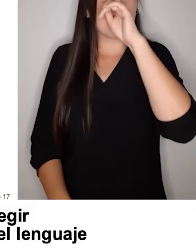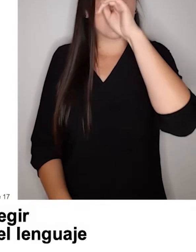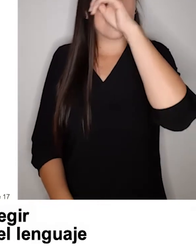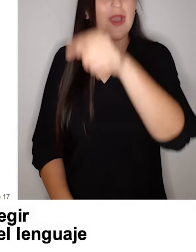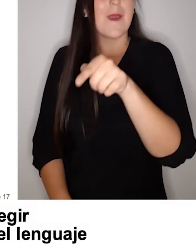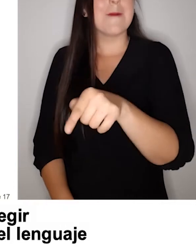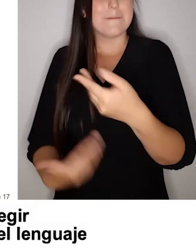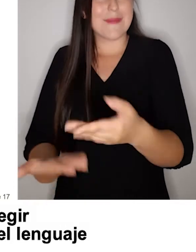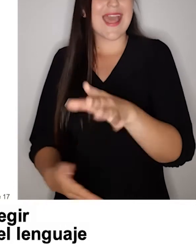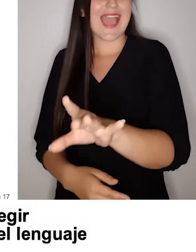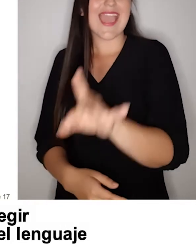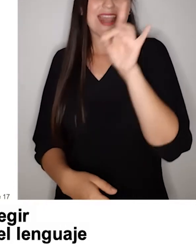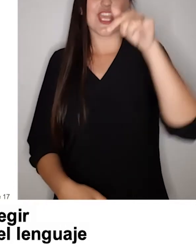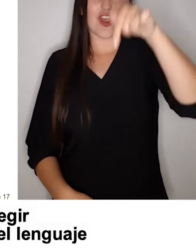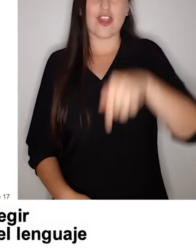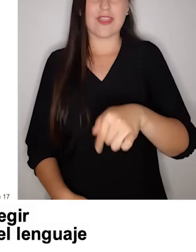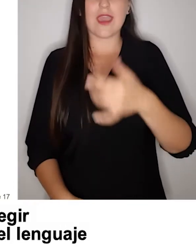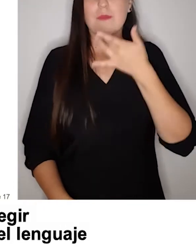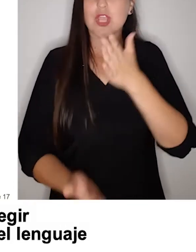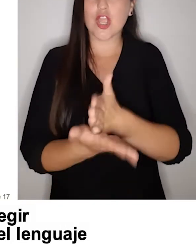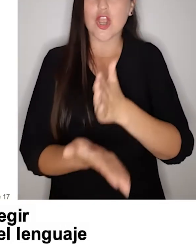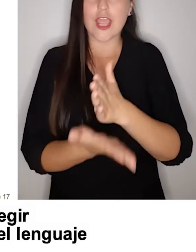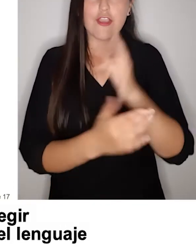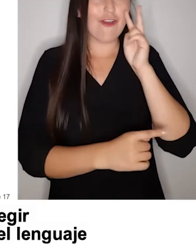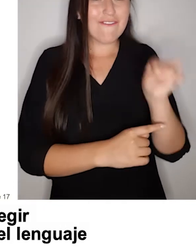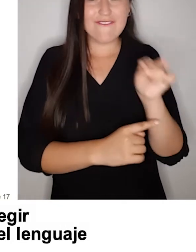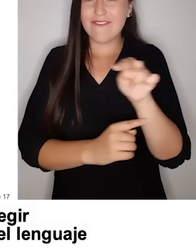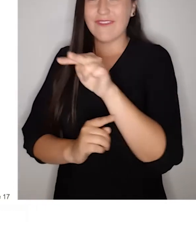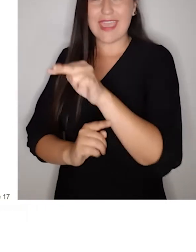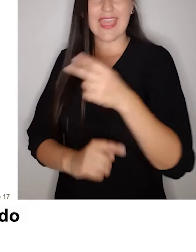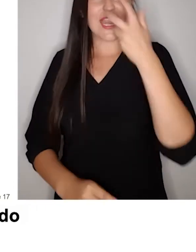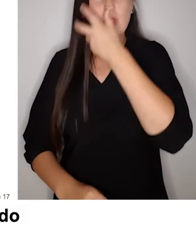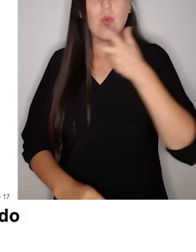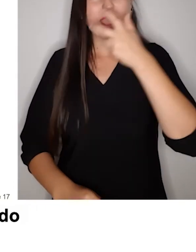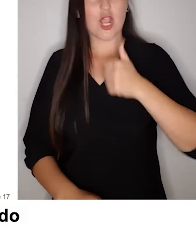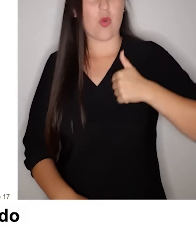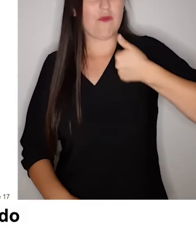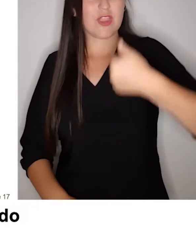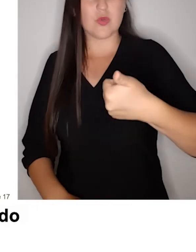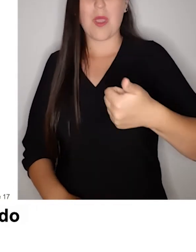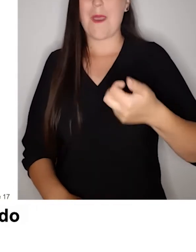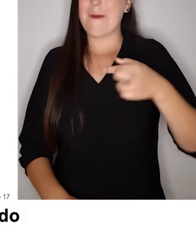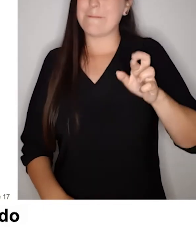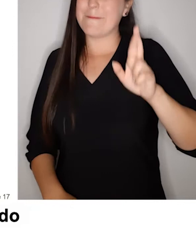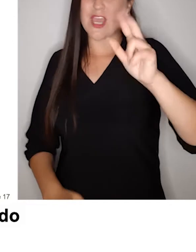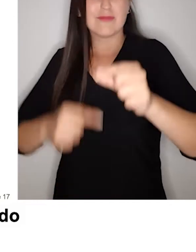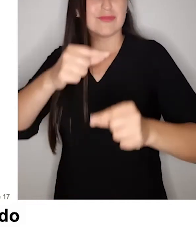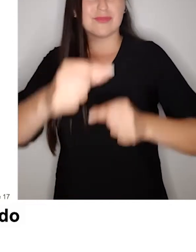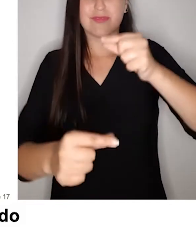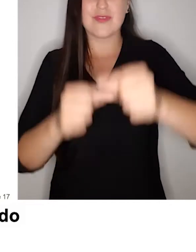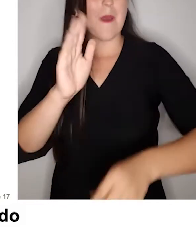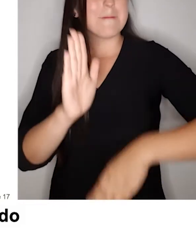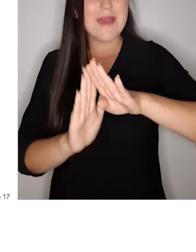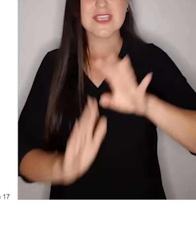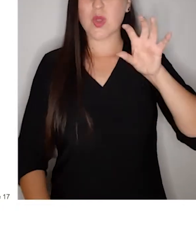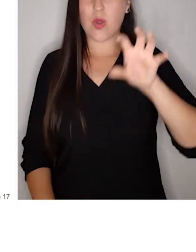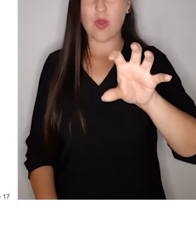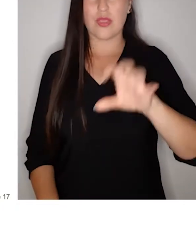popular topic to choose these days, as schools see that the language among youth is getting worse and more